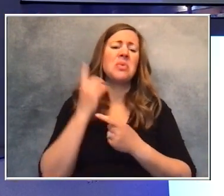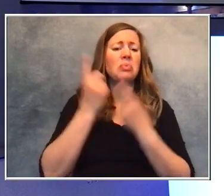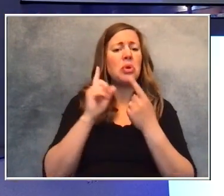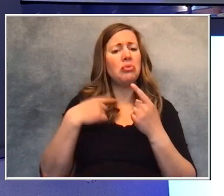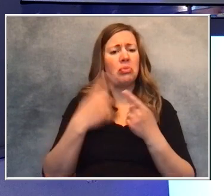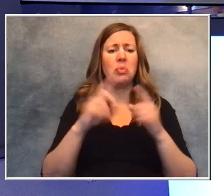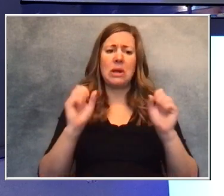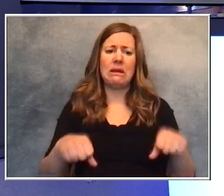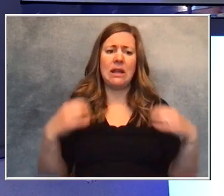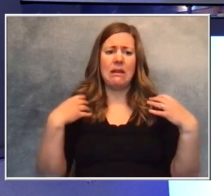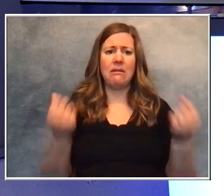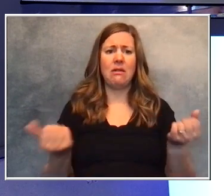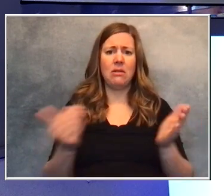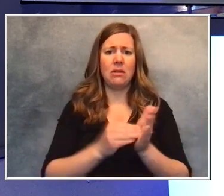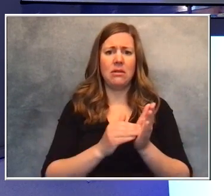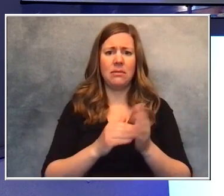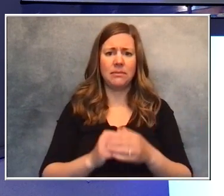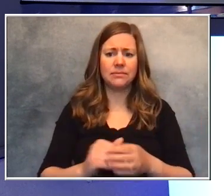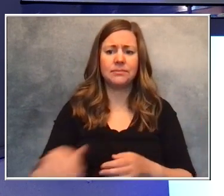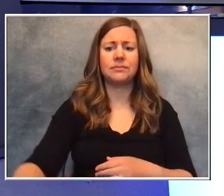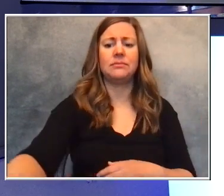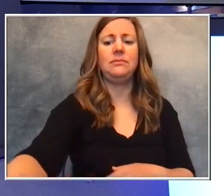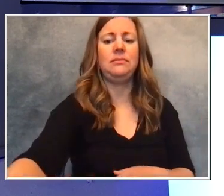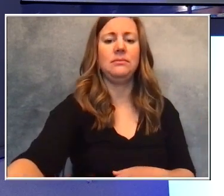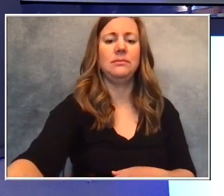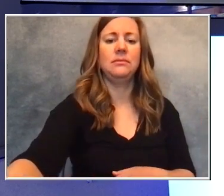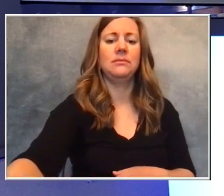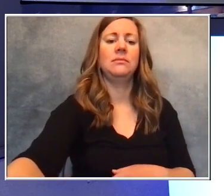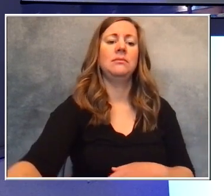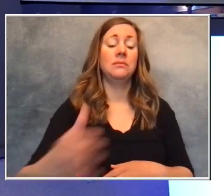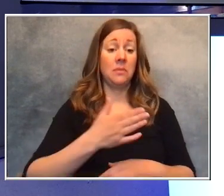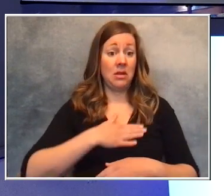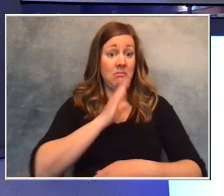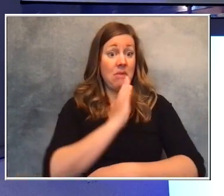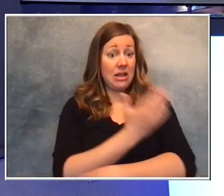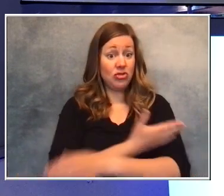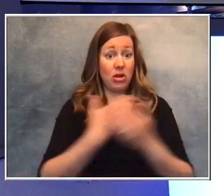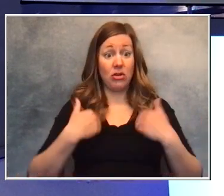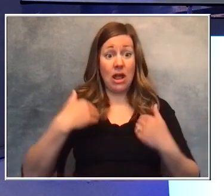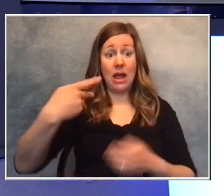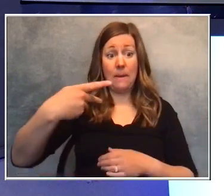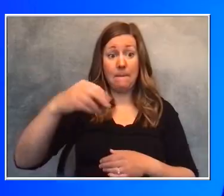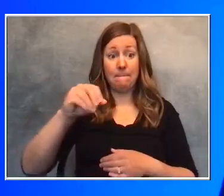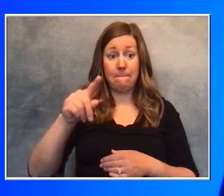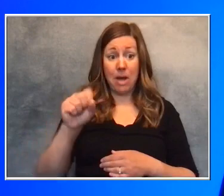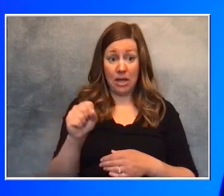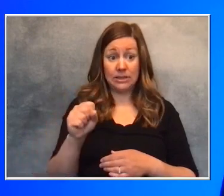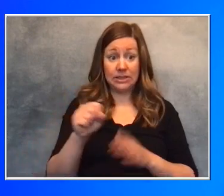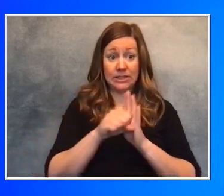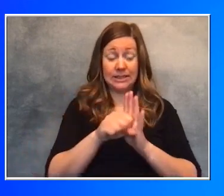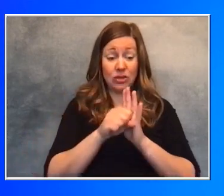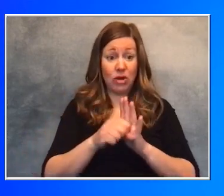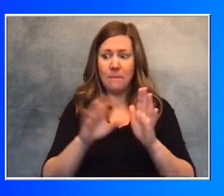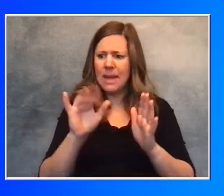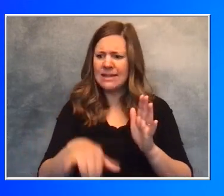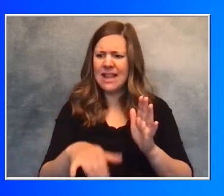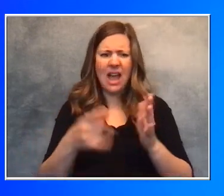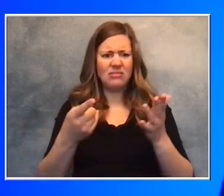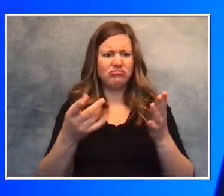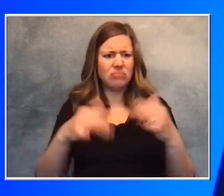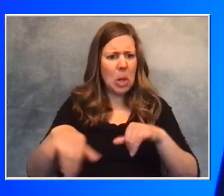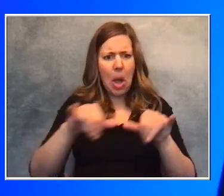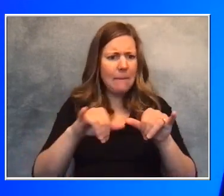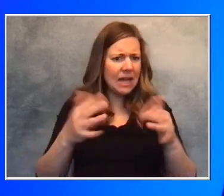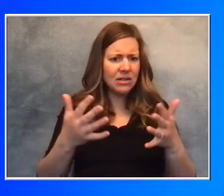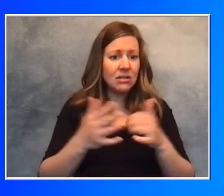You know, my daughter had POTS syndrome. It's hard. How common is that? Well, POTS syndrome is not new.